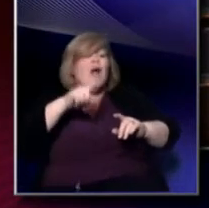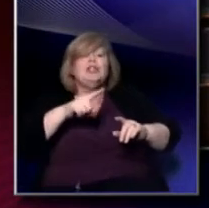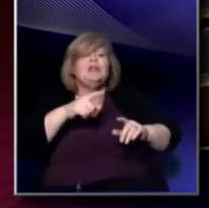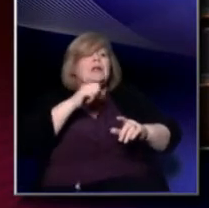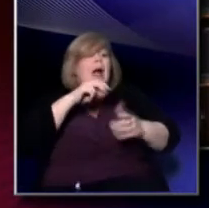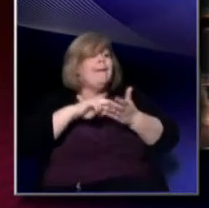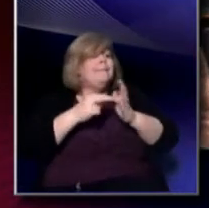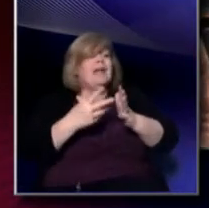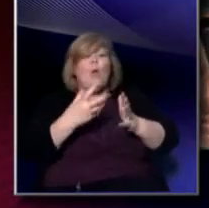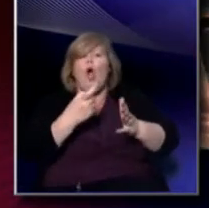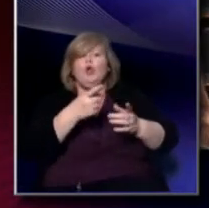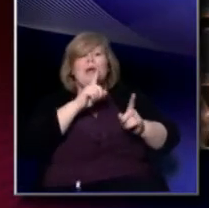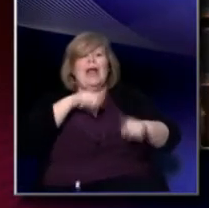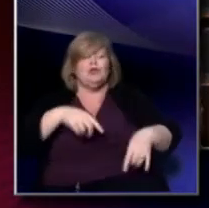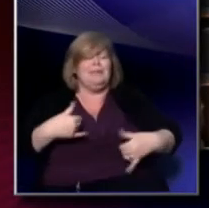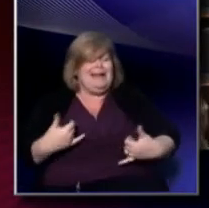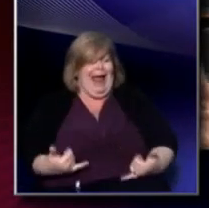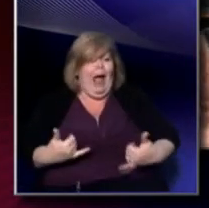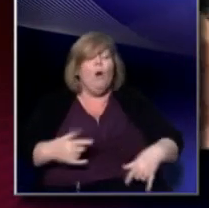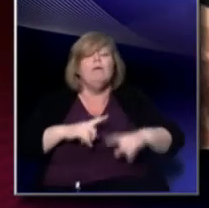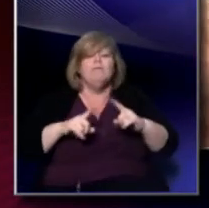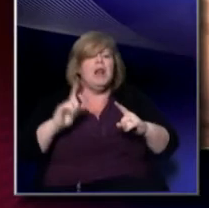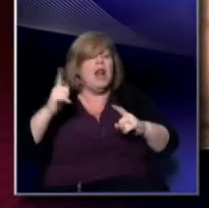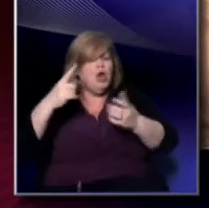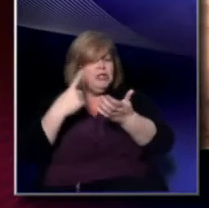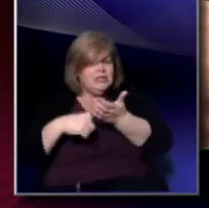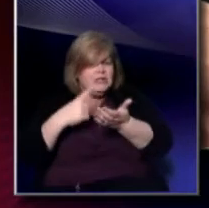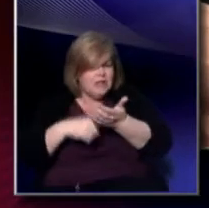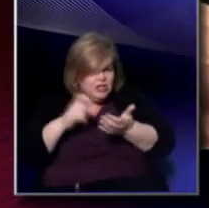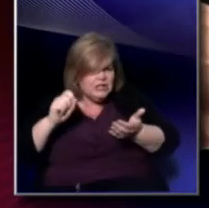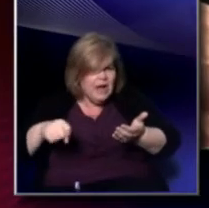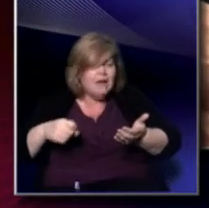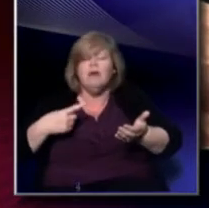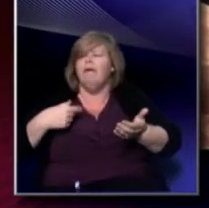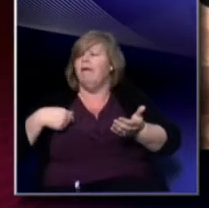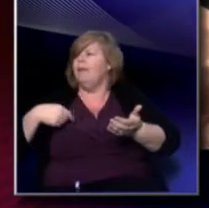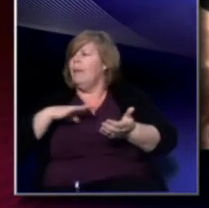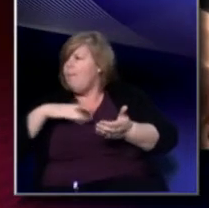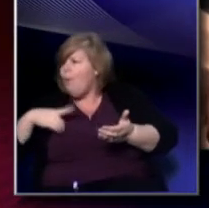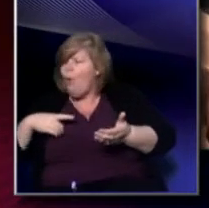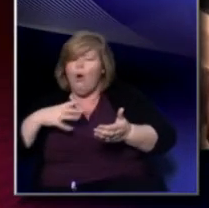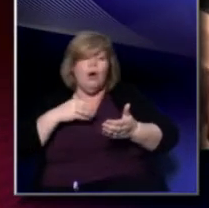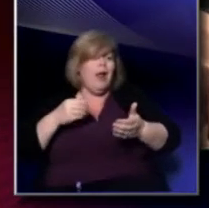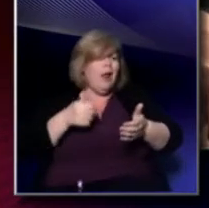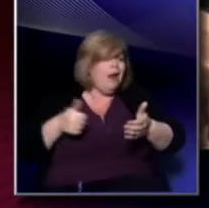that's a discussion for us to have amongst the board and amongst the administration.